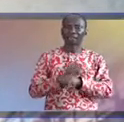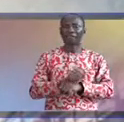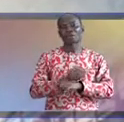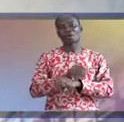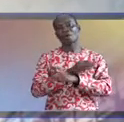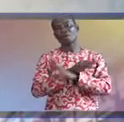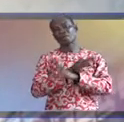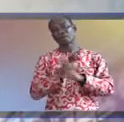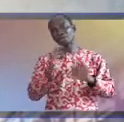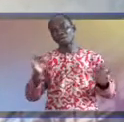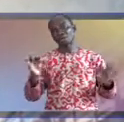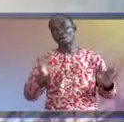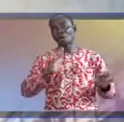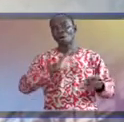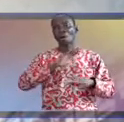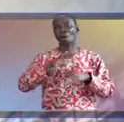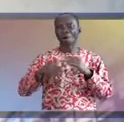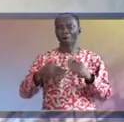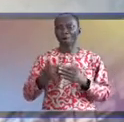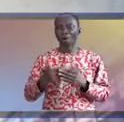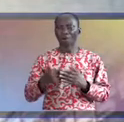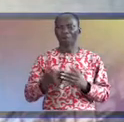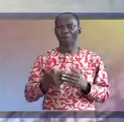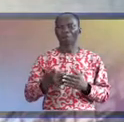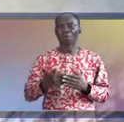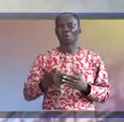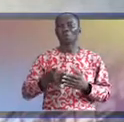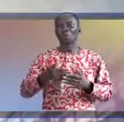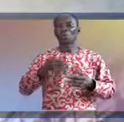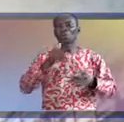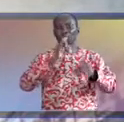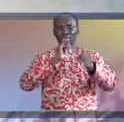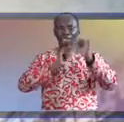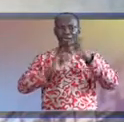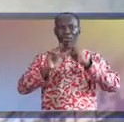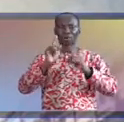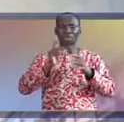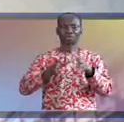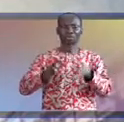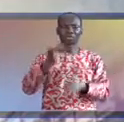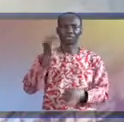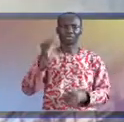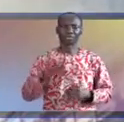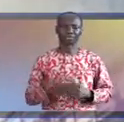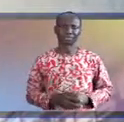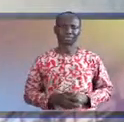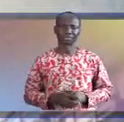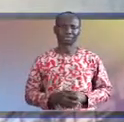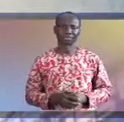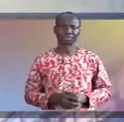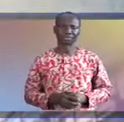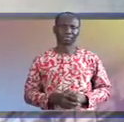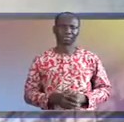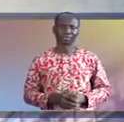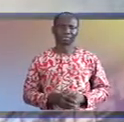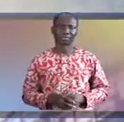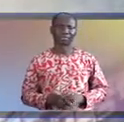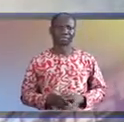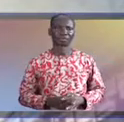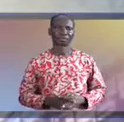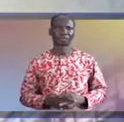been made to drink into one Spirit. So you see,